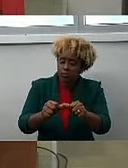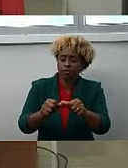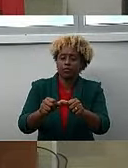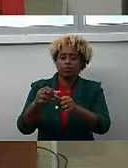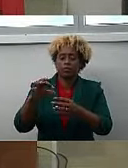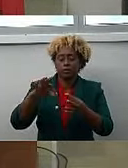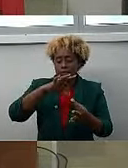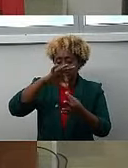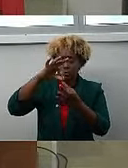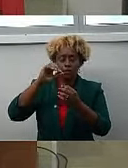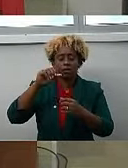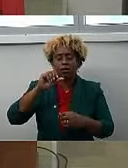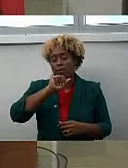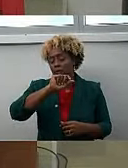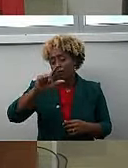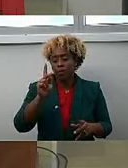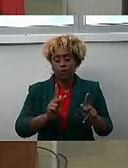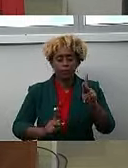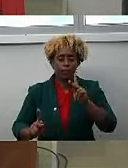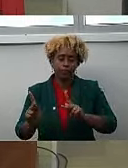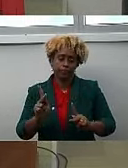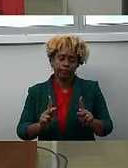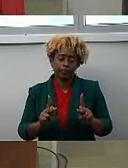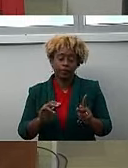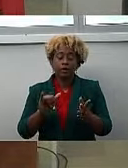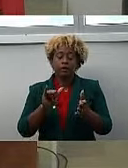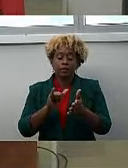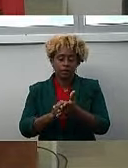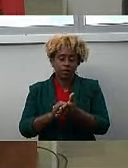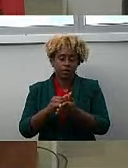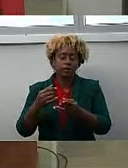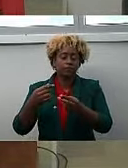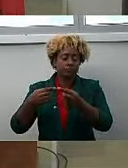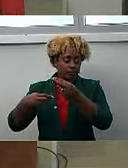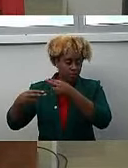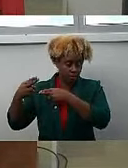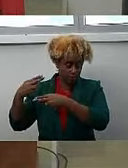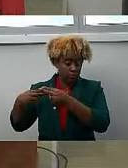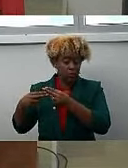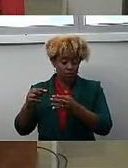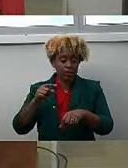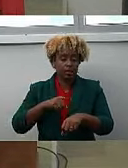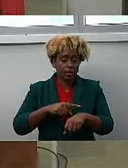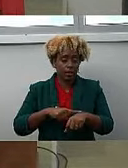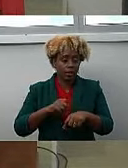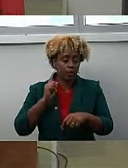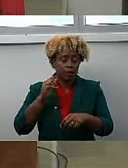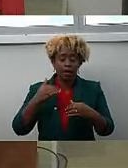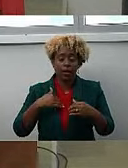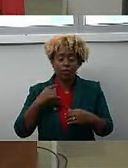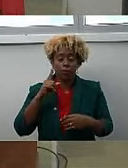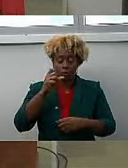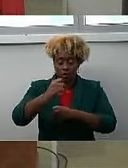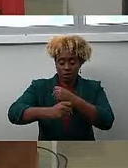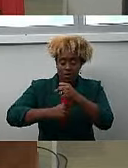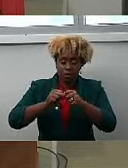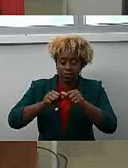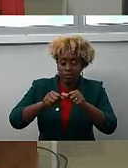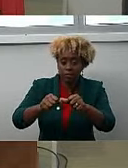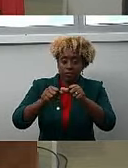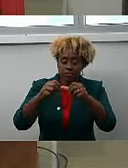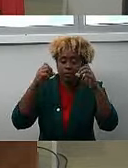people. We will mark this historic milestone with a year-long commemorative celebration of events,